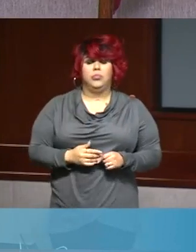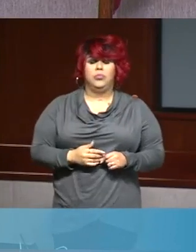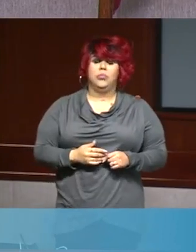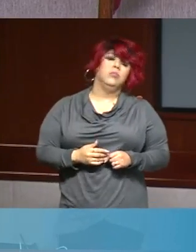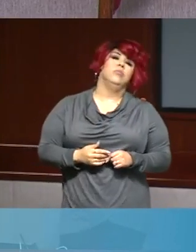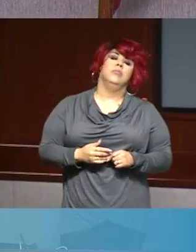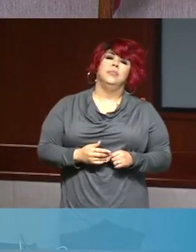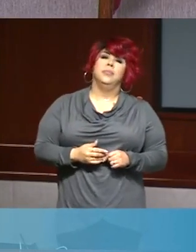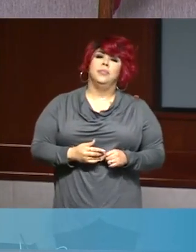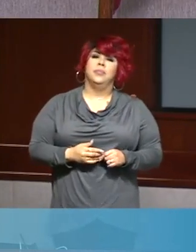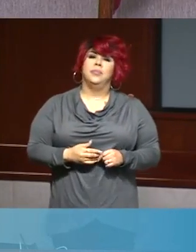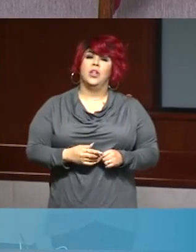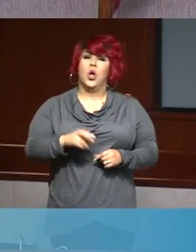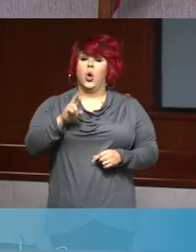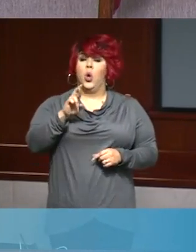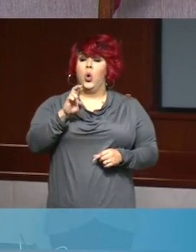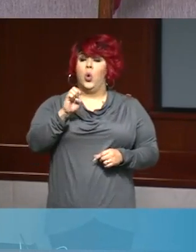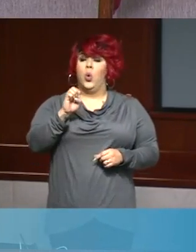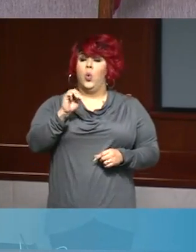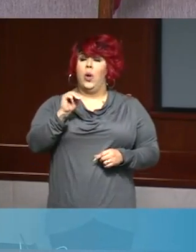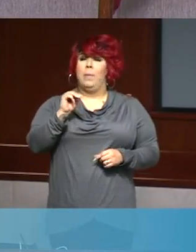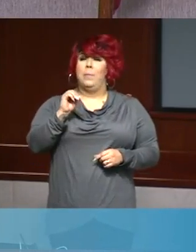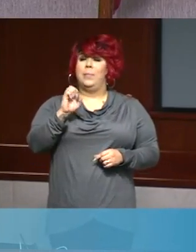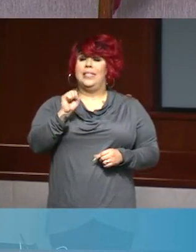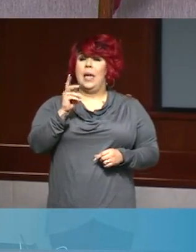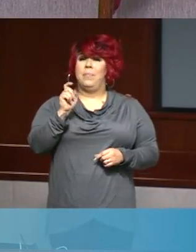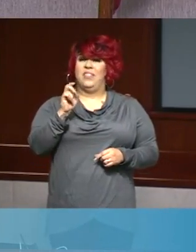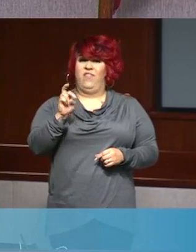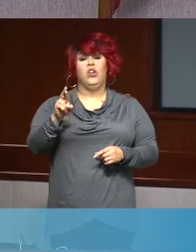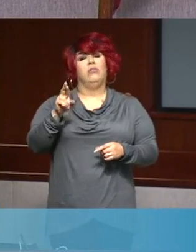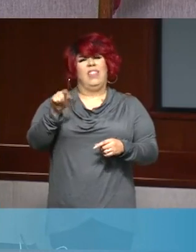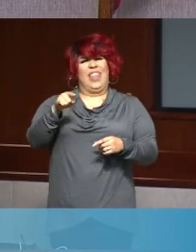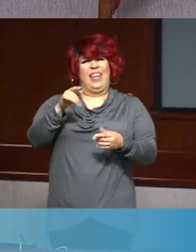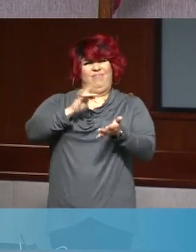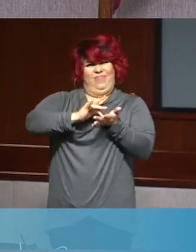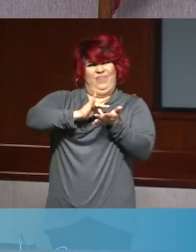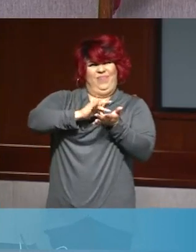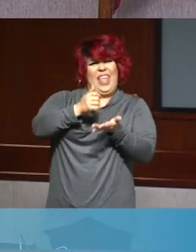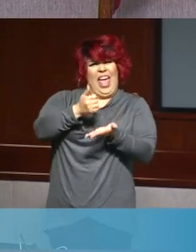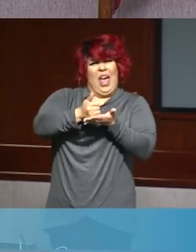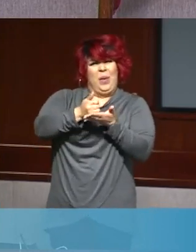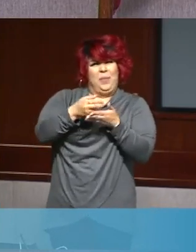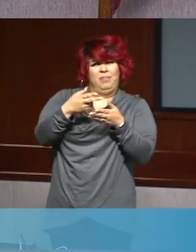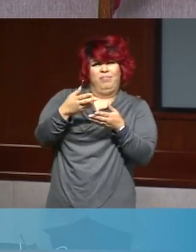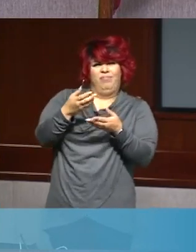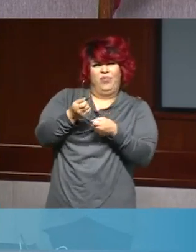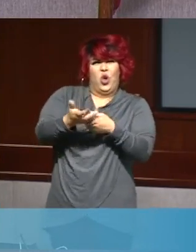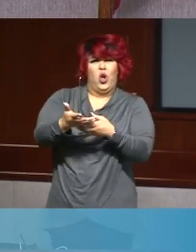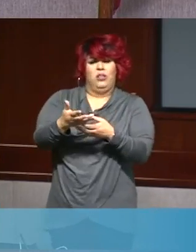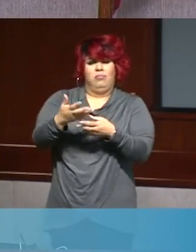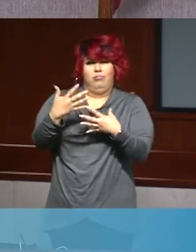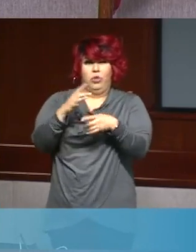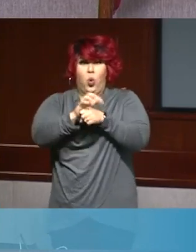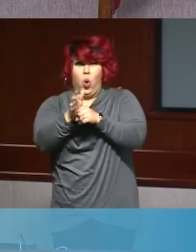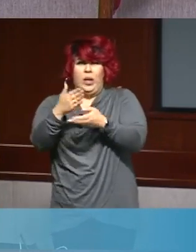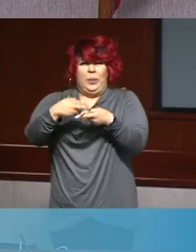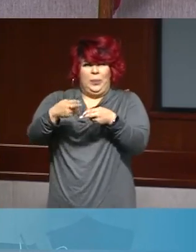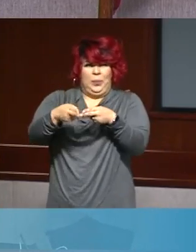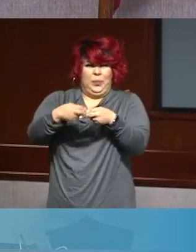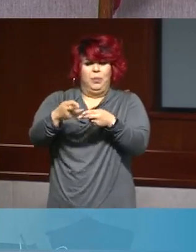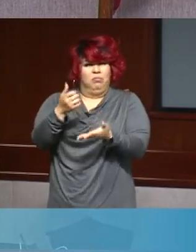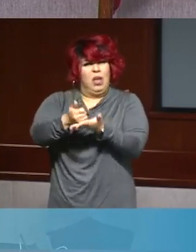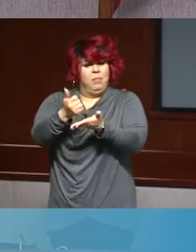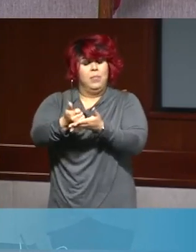Our remdesivir antiviral that helps with shortening the duration of COVID-19 symptoms. Kern County has